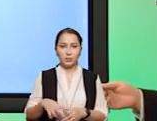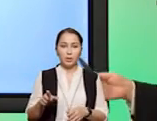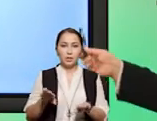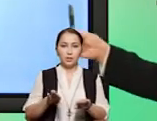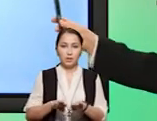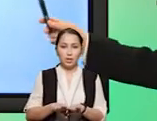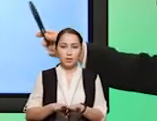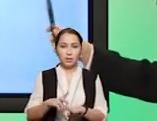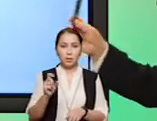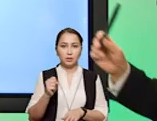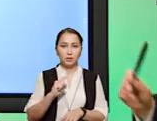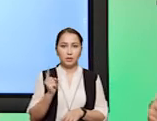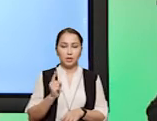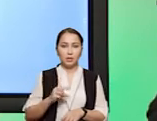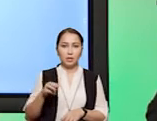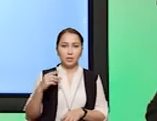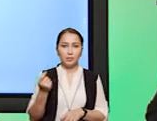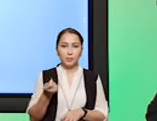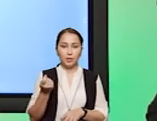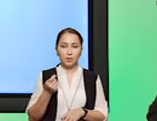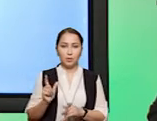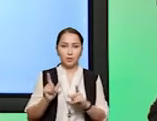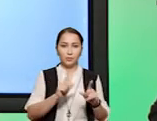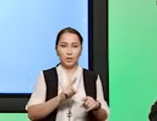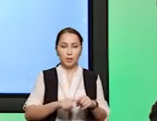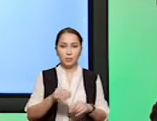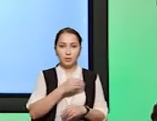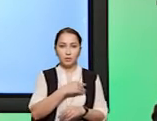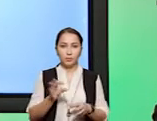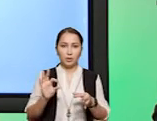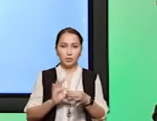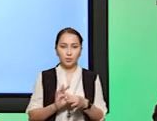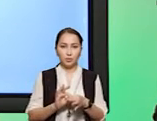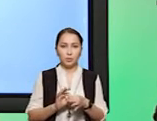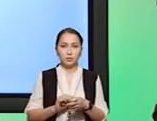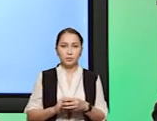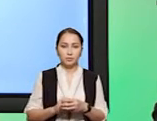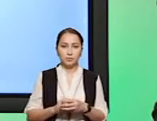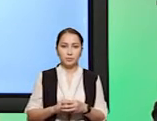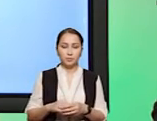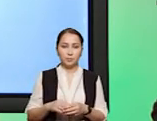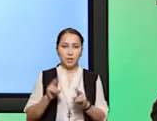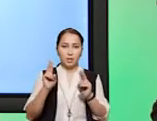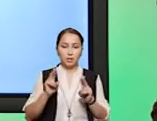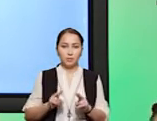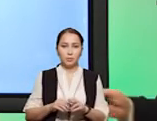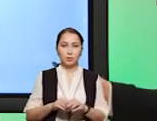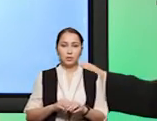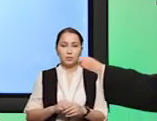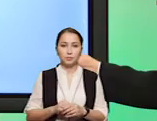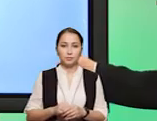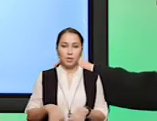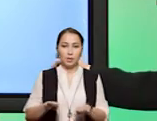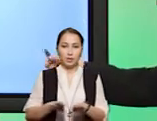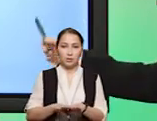Shunday qilib, gaz molekulalarining harakat tezligi temperaturaga bog'liq ekanligini isbotladik.